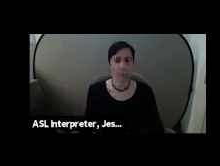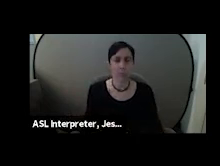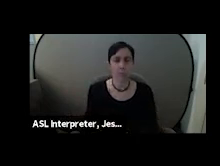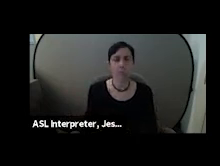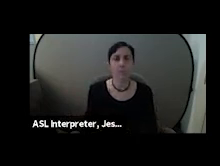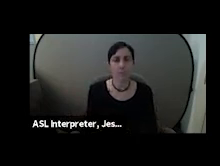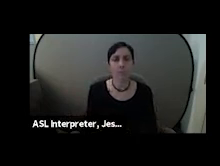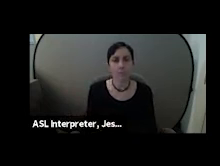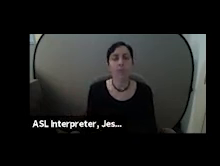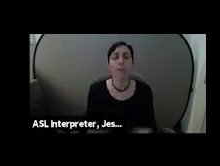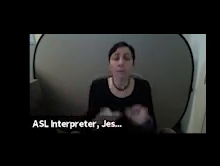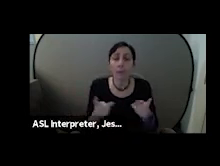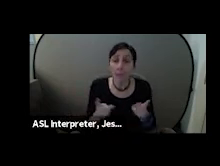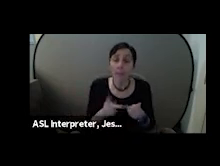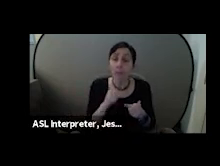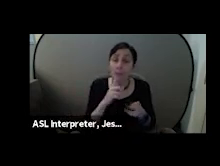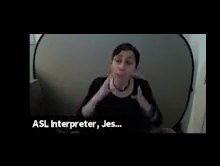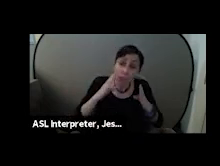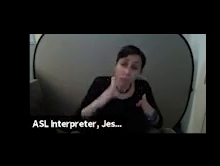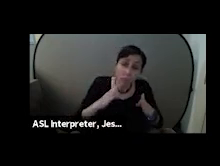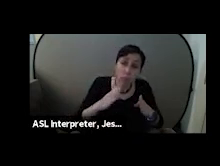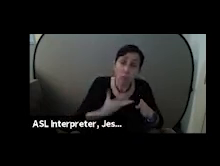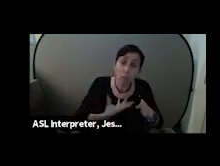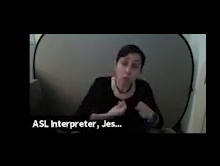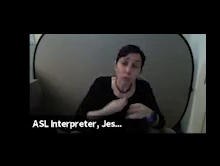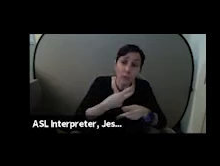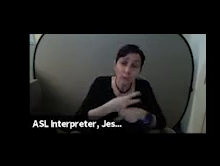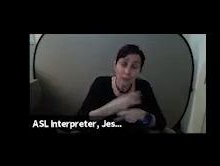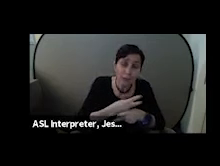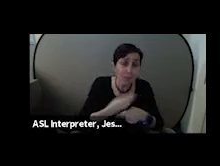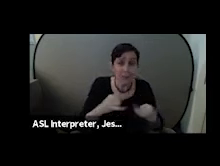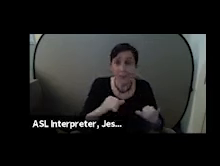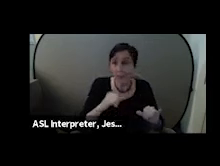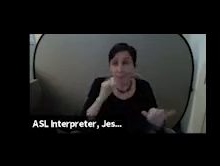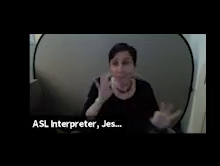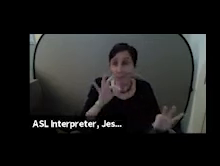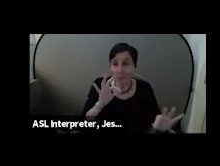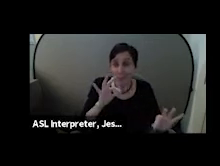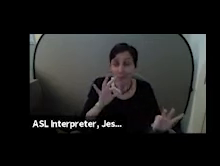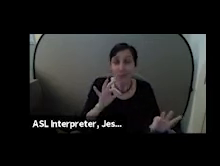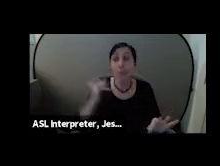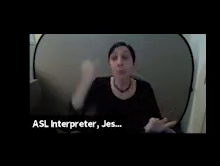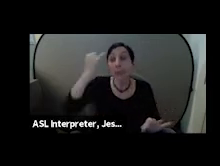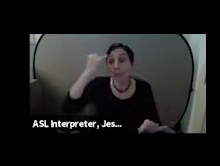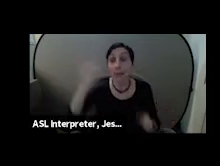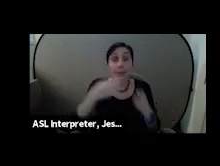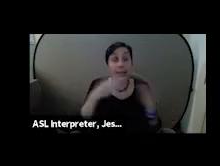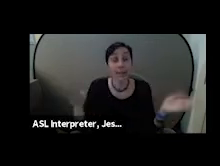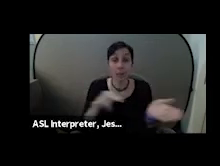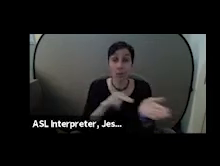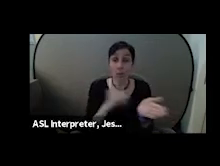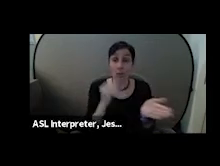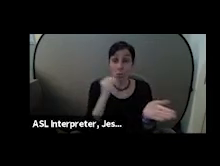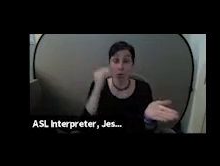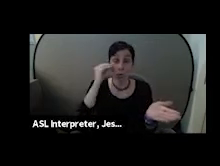trans care, it goes down. So how about a generalized nursing home somewhere that doesn't